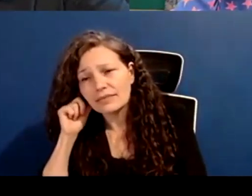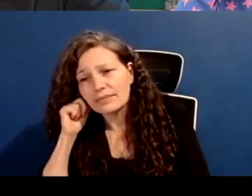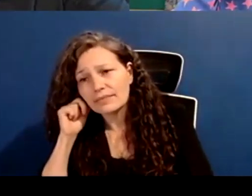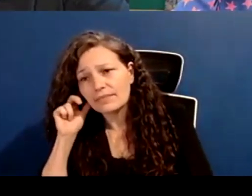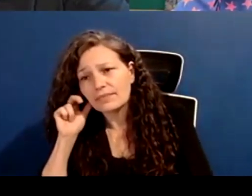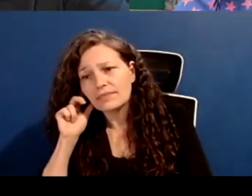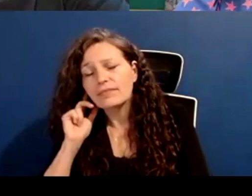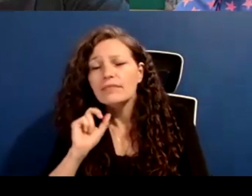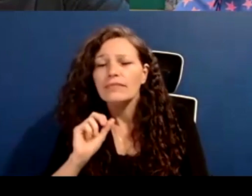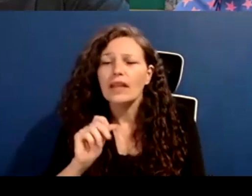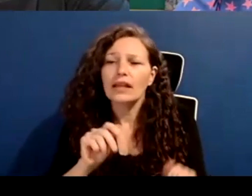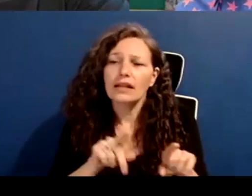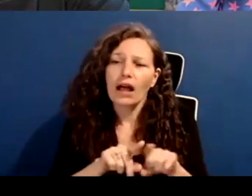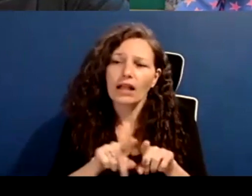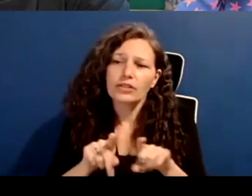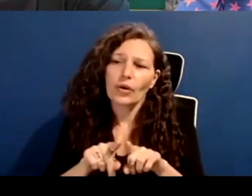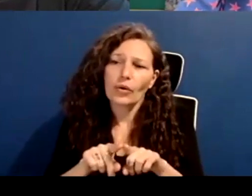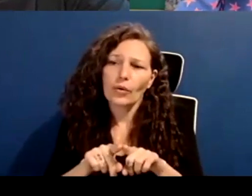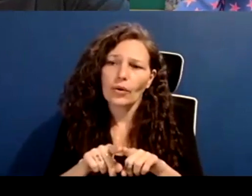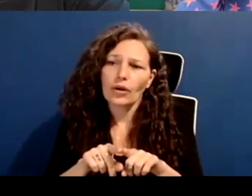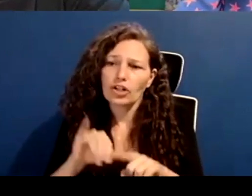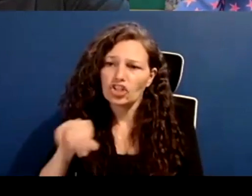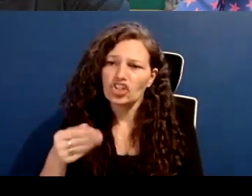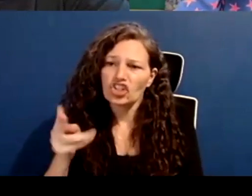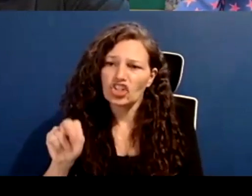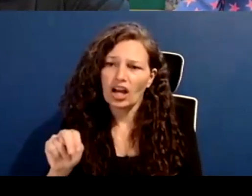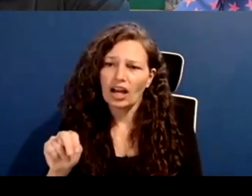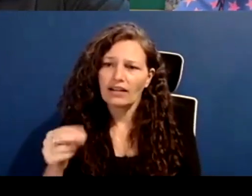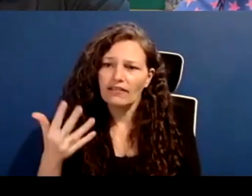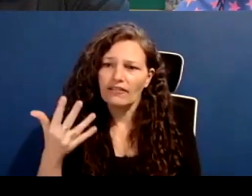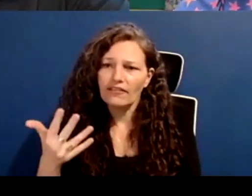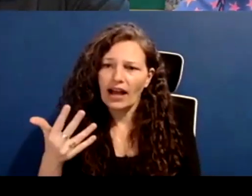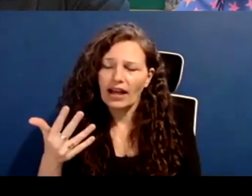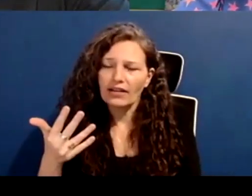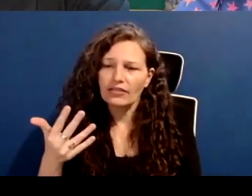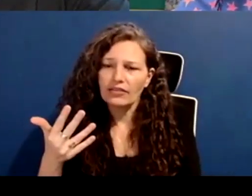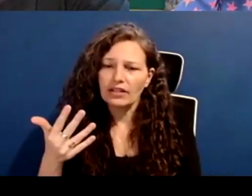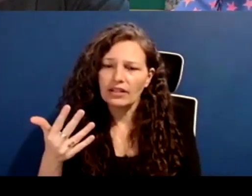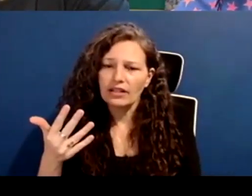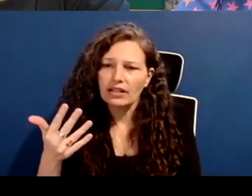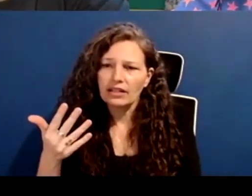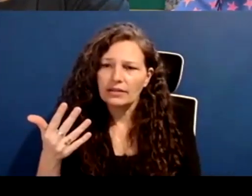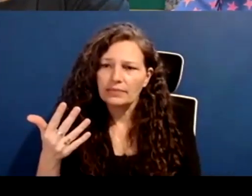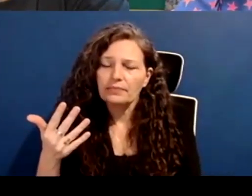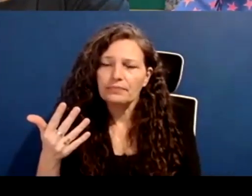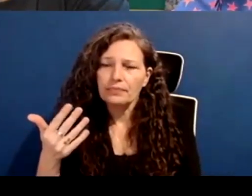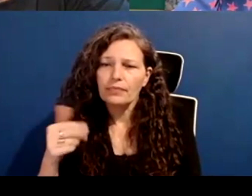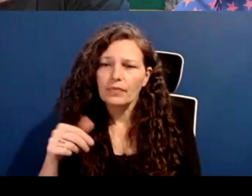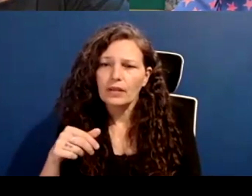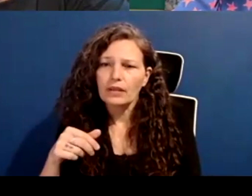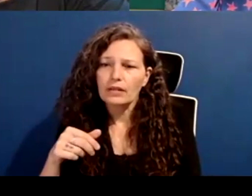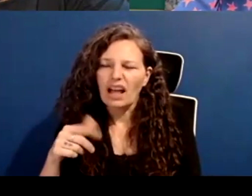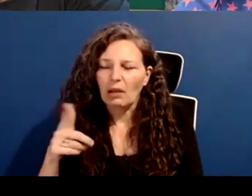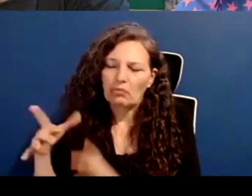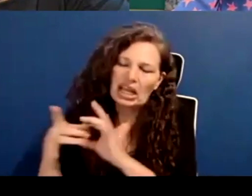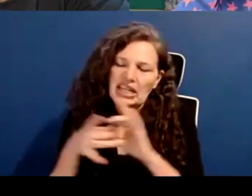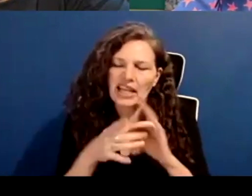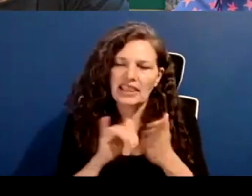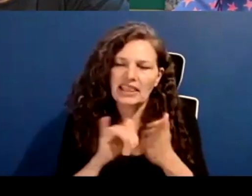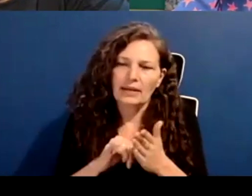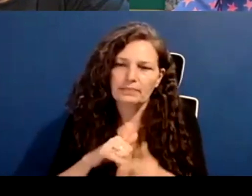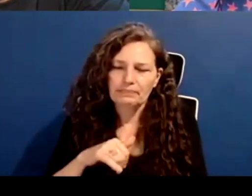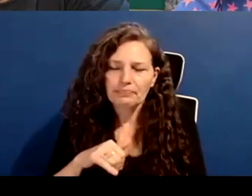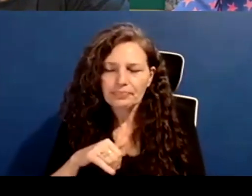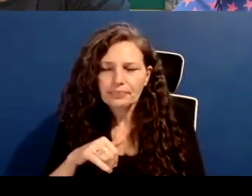which is also sort of a key feature of John 5. If I can tie that back in before I finish, because one of the things that is often